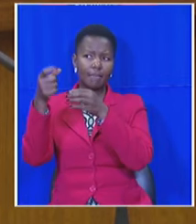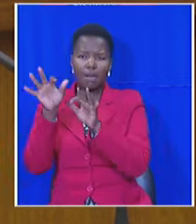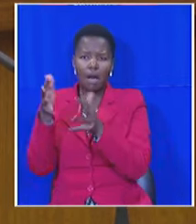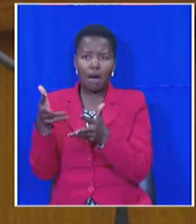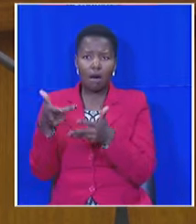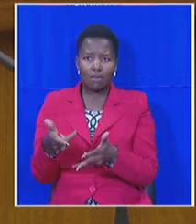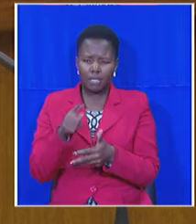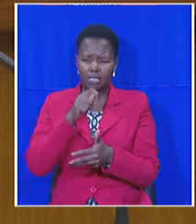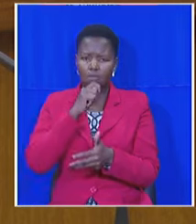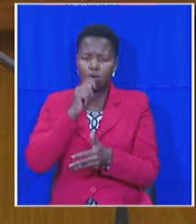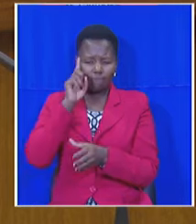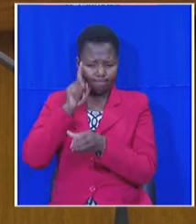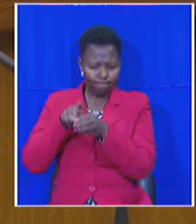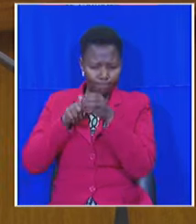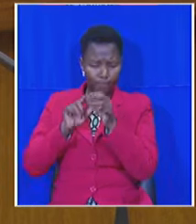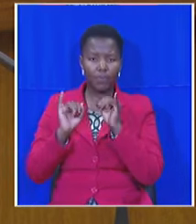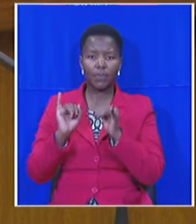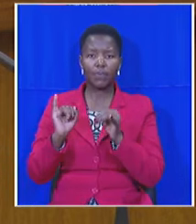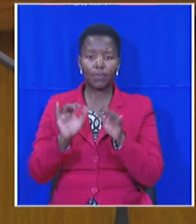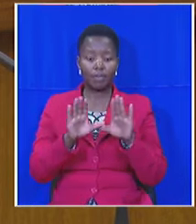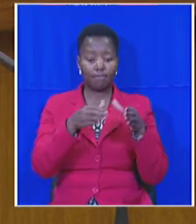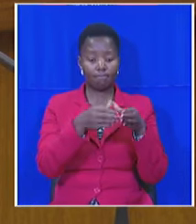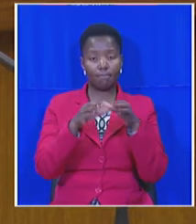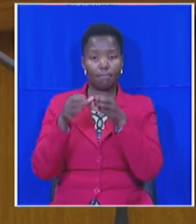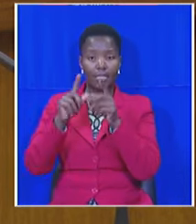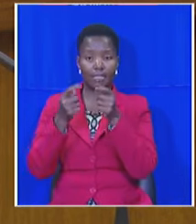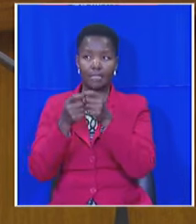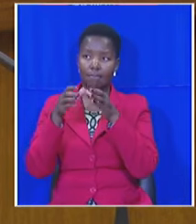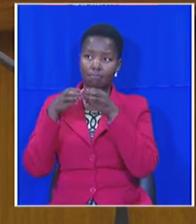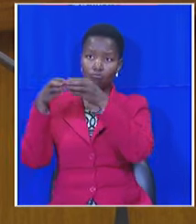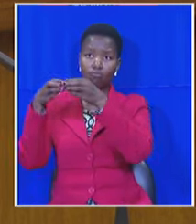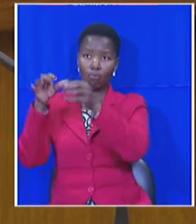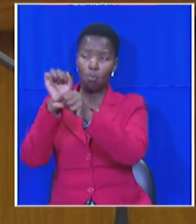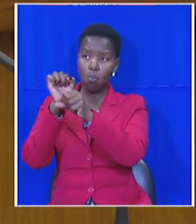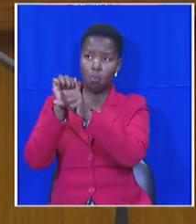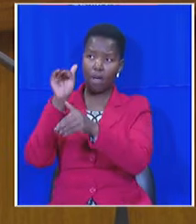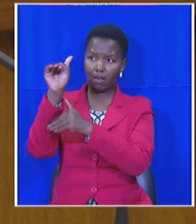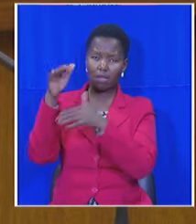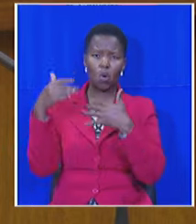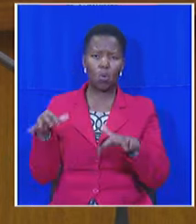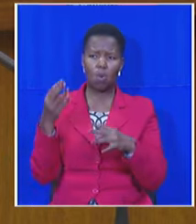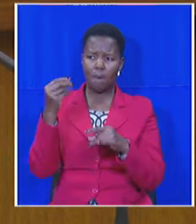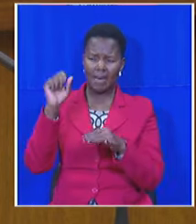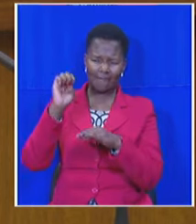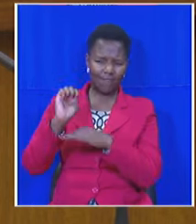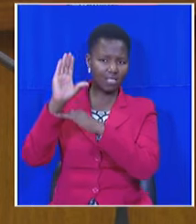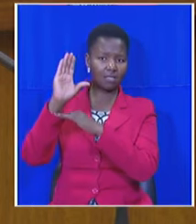morning. These missions are costly for the fiscus, especially under the current economic